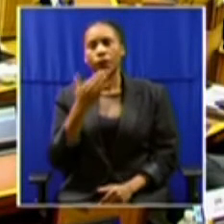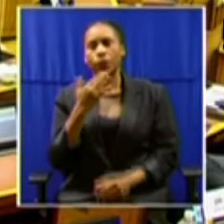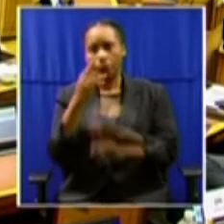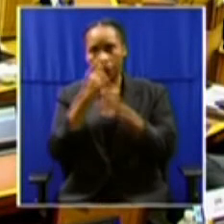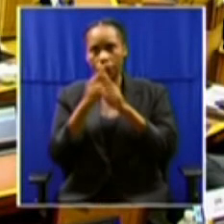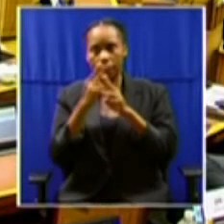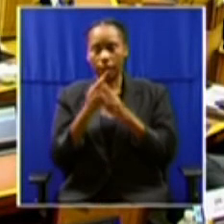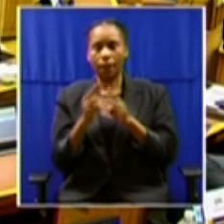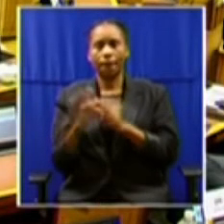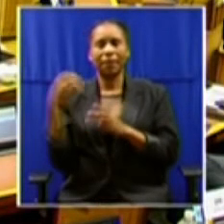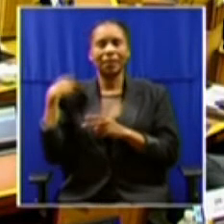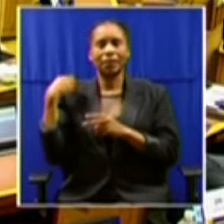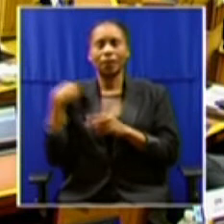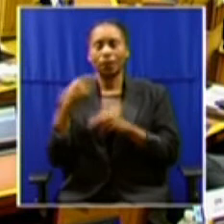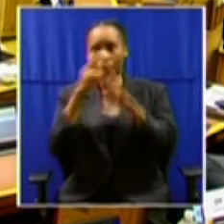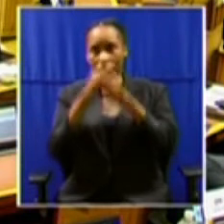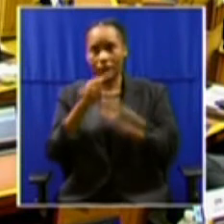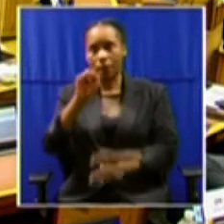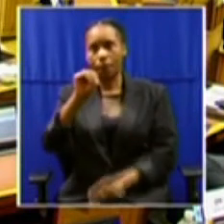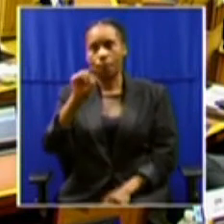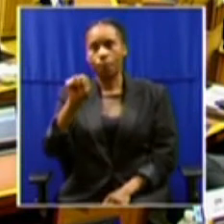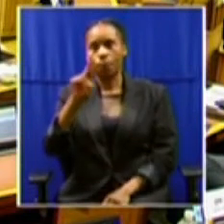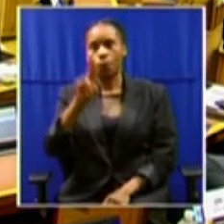Honorable Mutle.